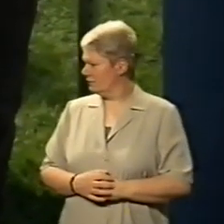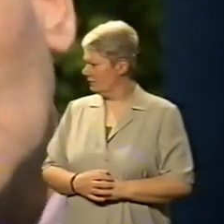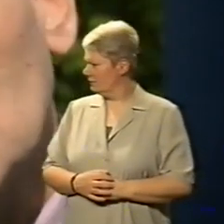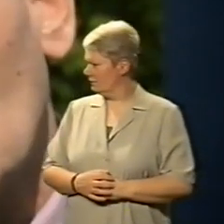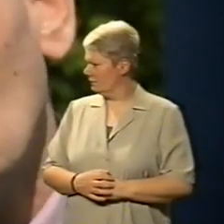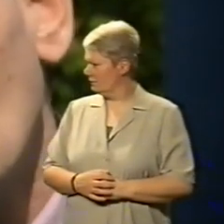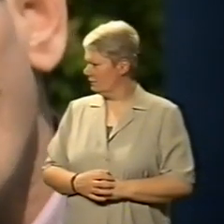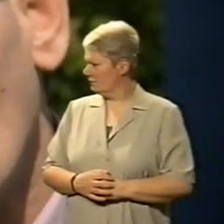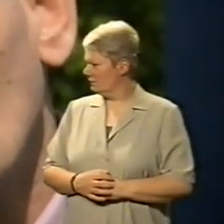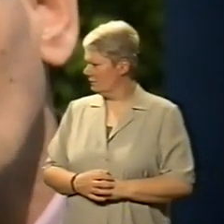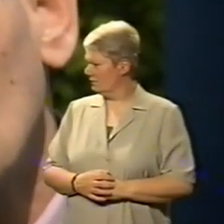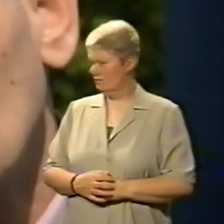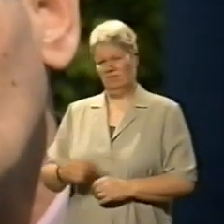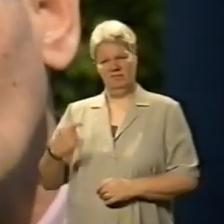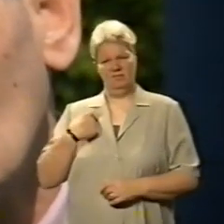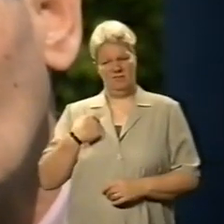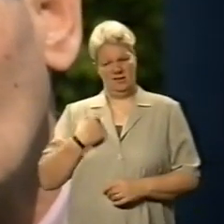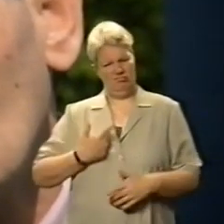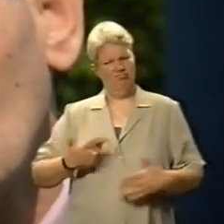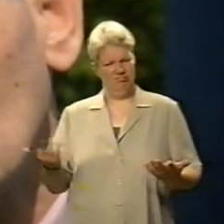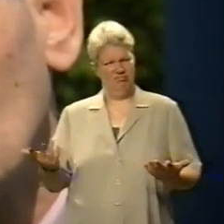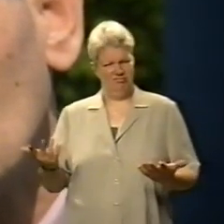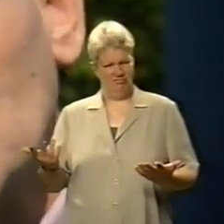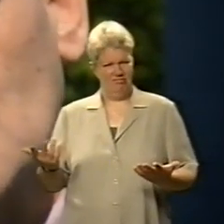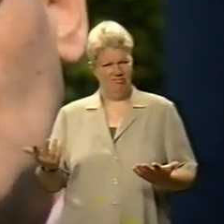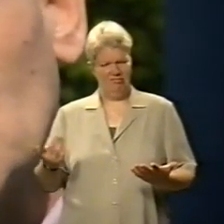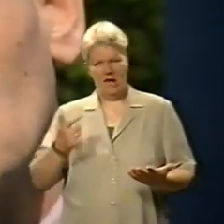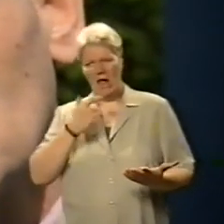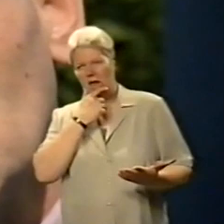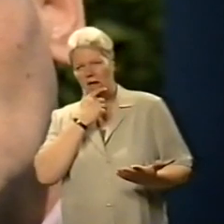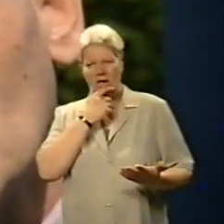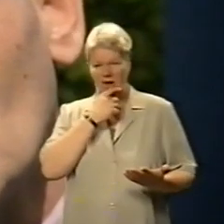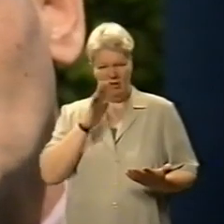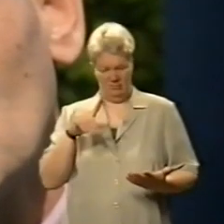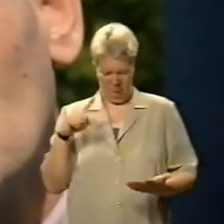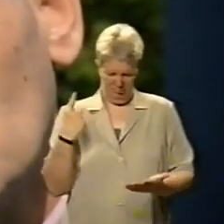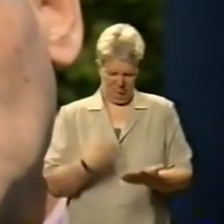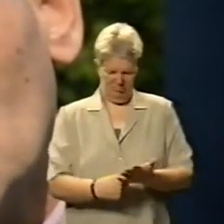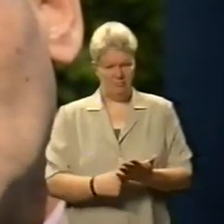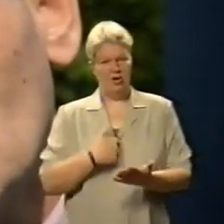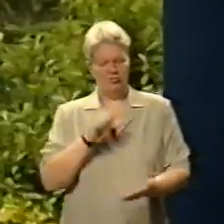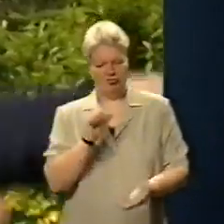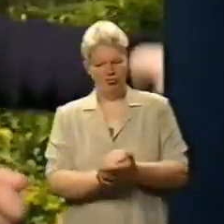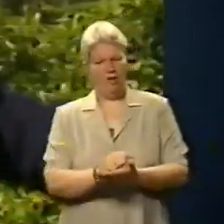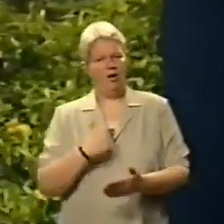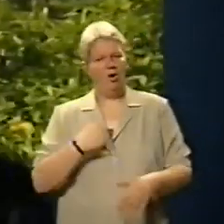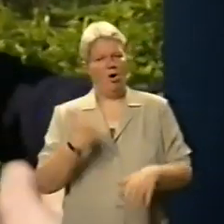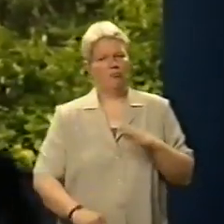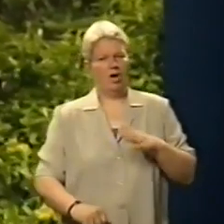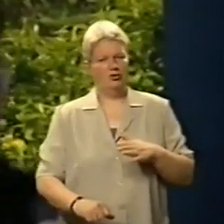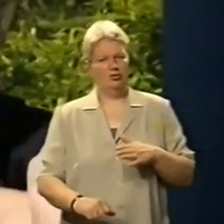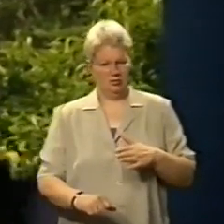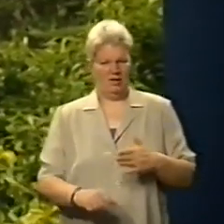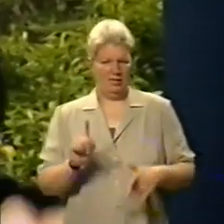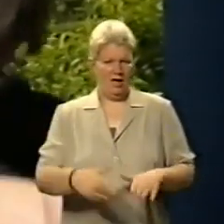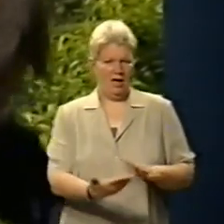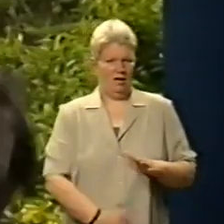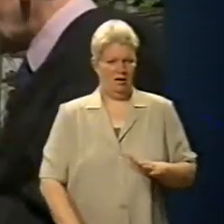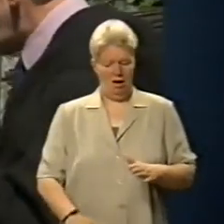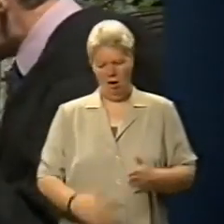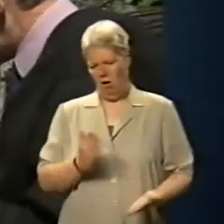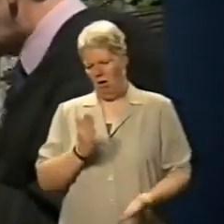It didn't take me that long to consider which was the right option for me. And I'm pleased to say that it proved